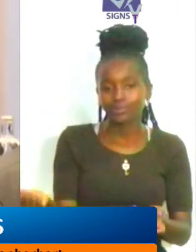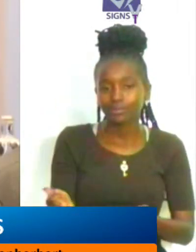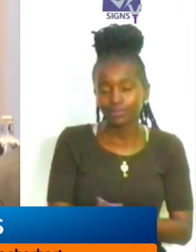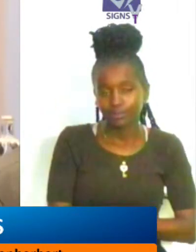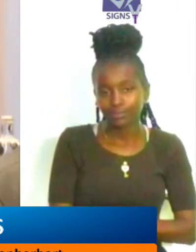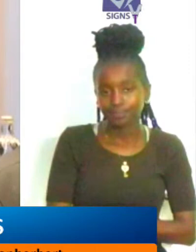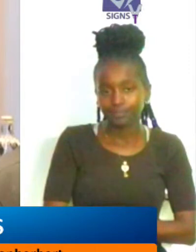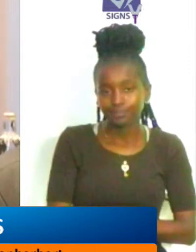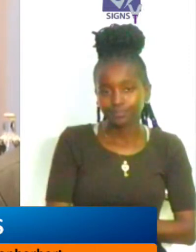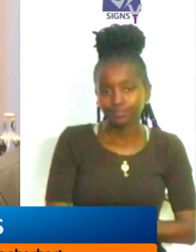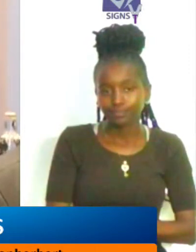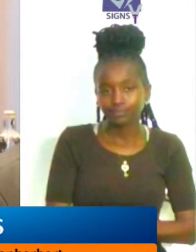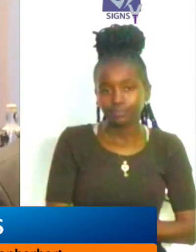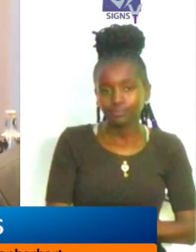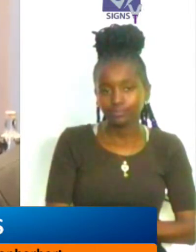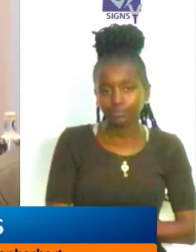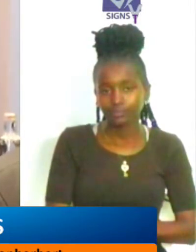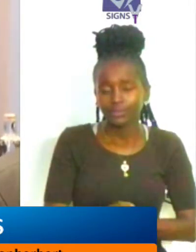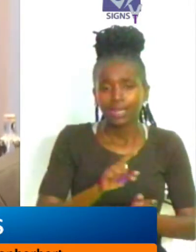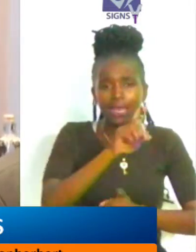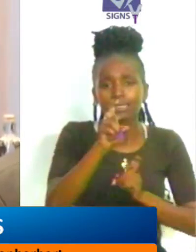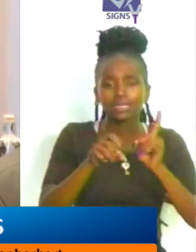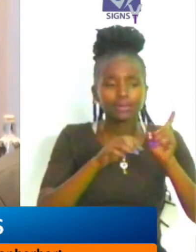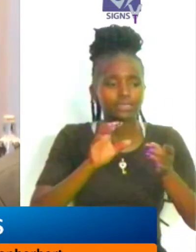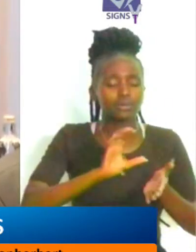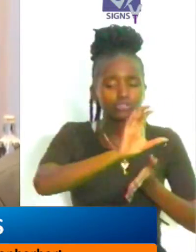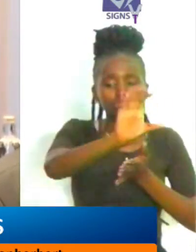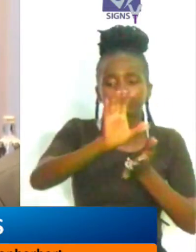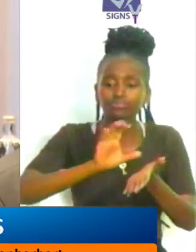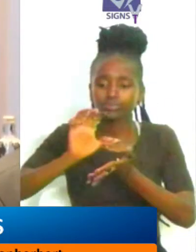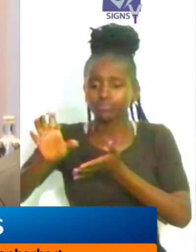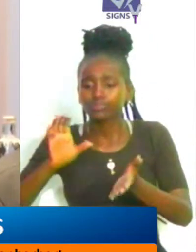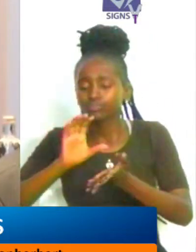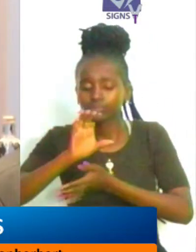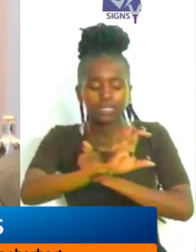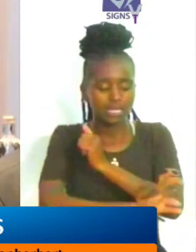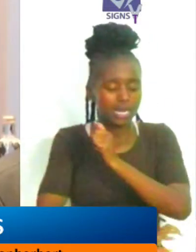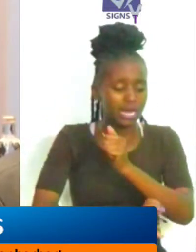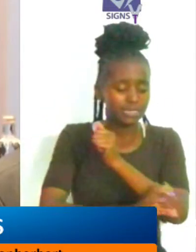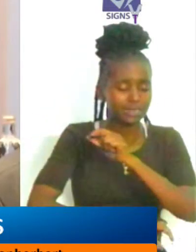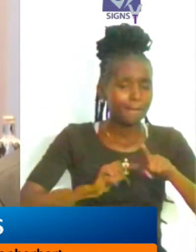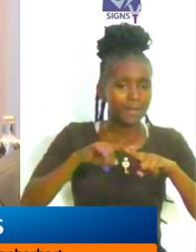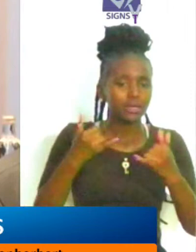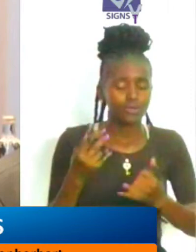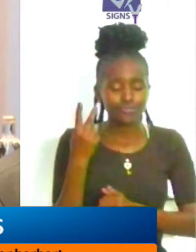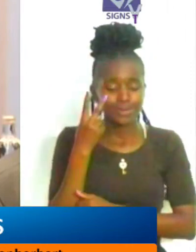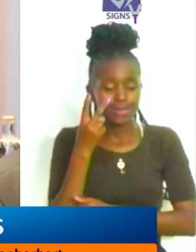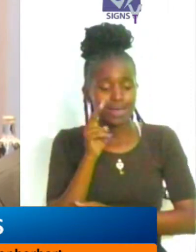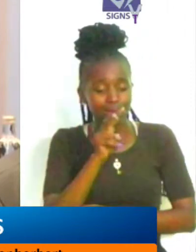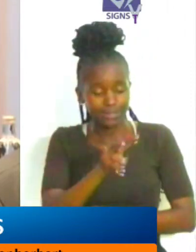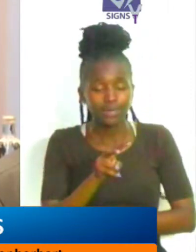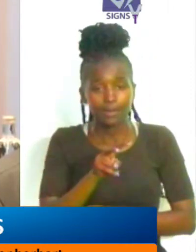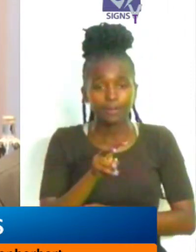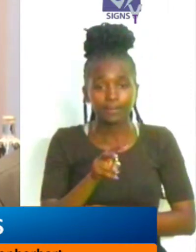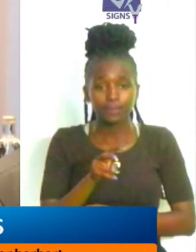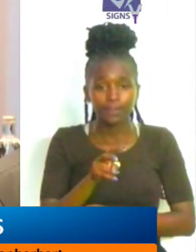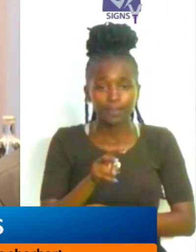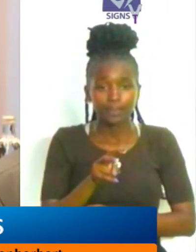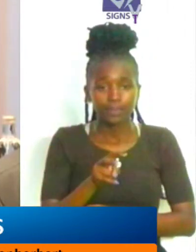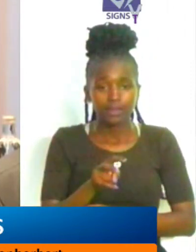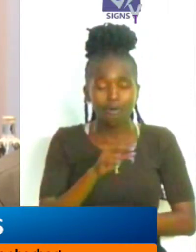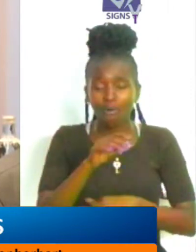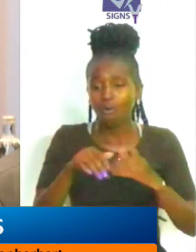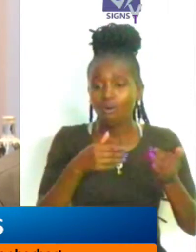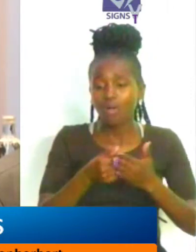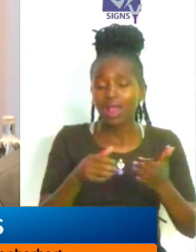spread countrywide, and the fact and the allegation made, and even the social media and